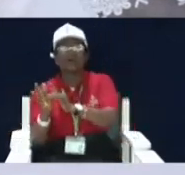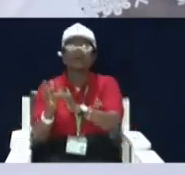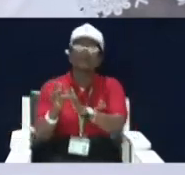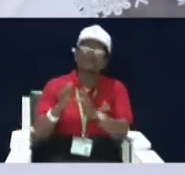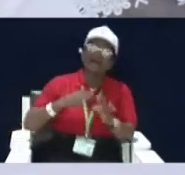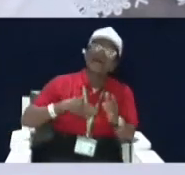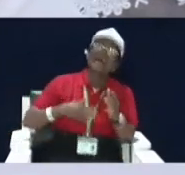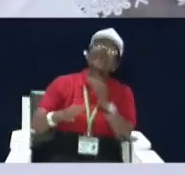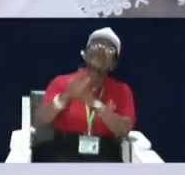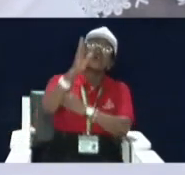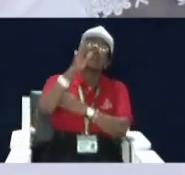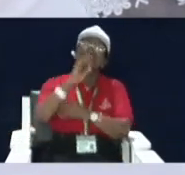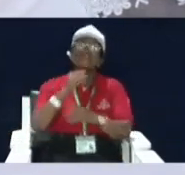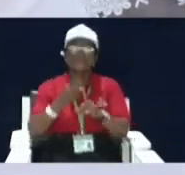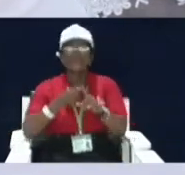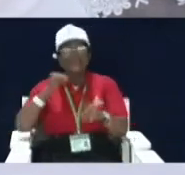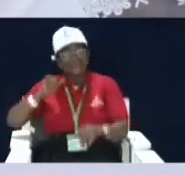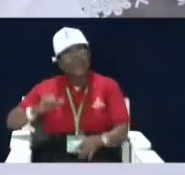Lord, from